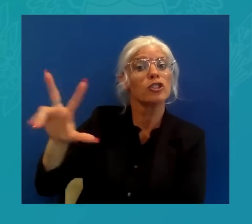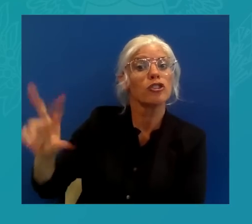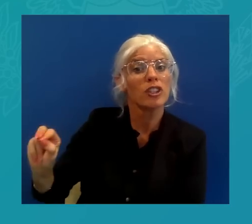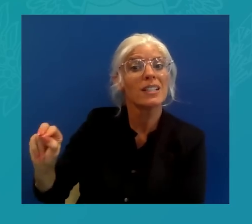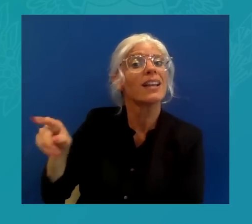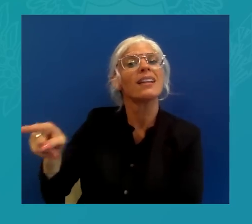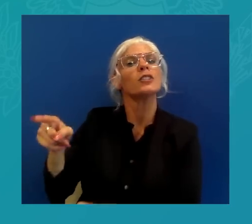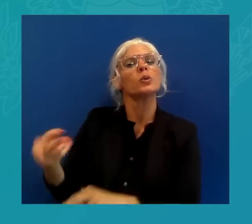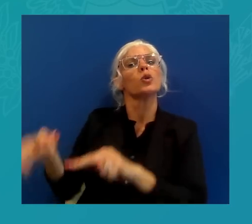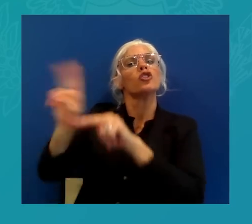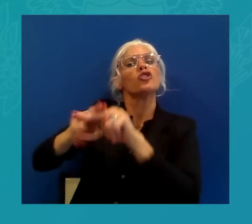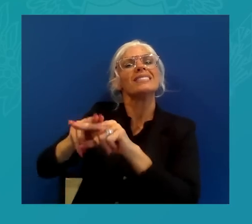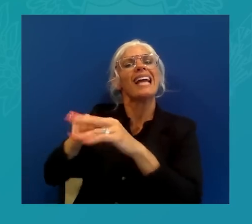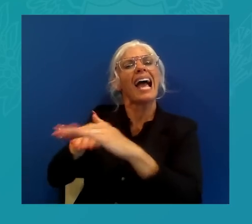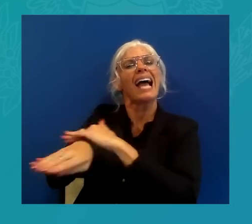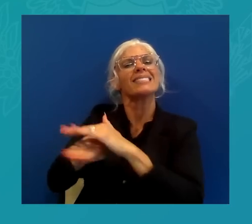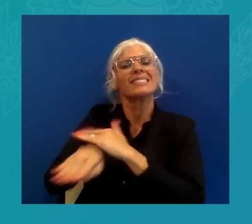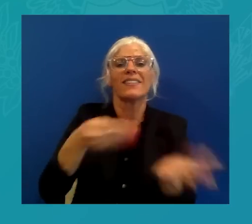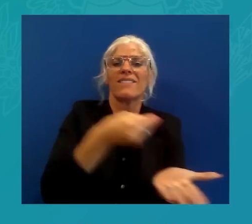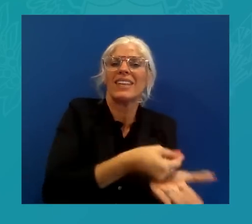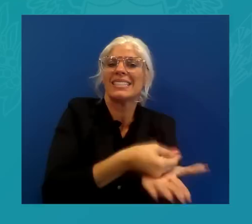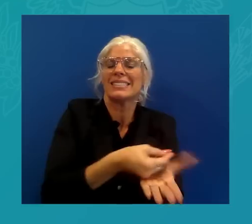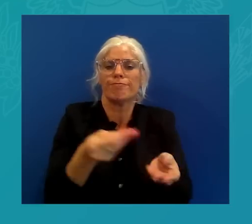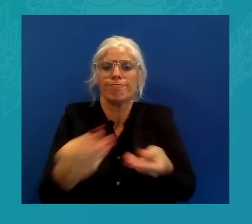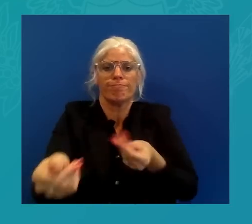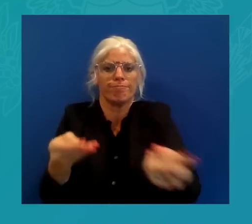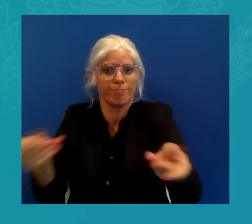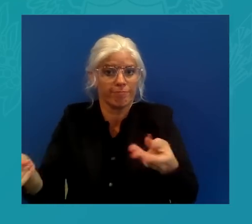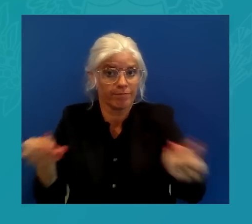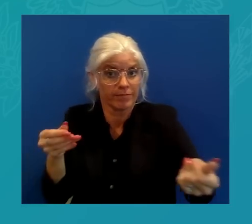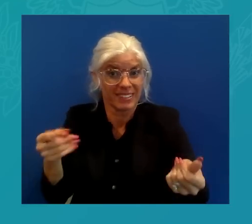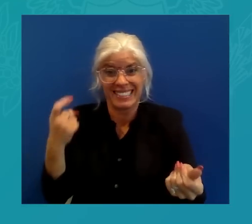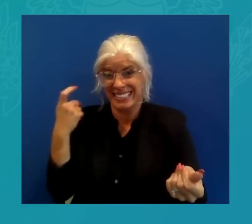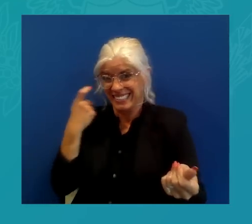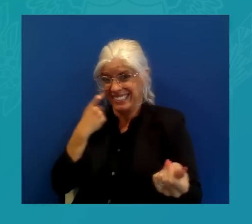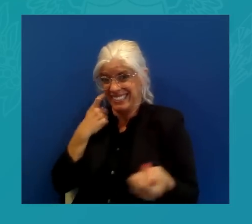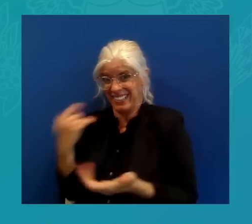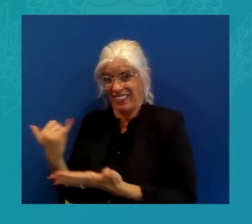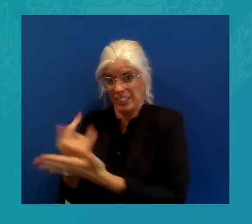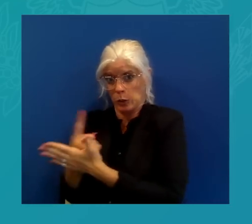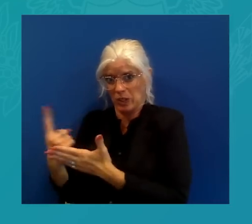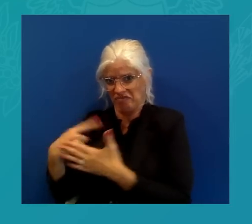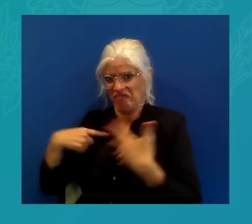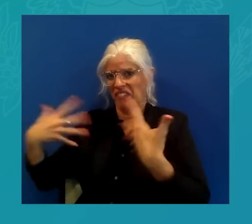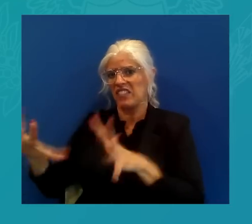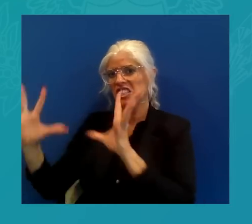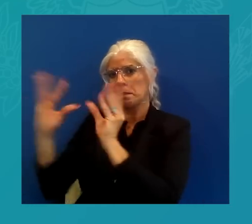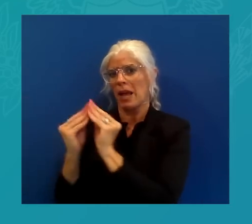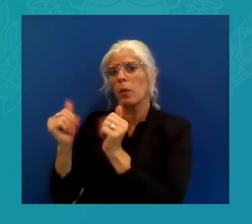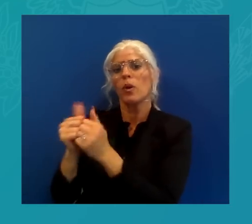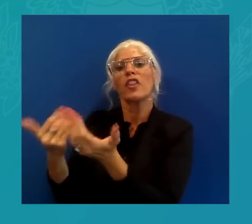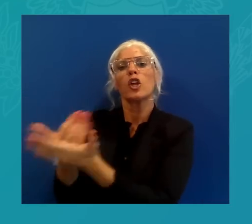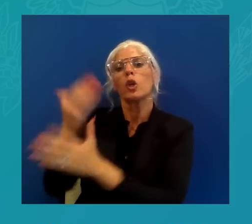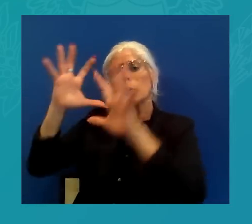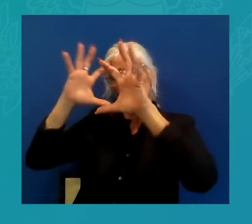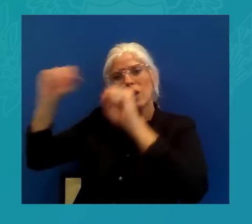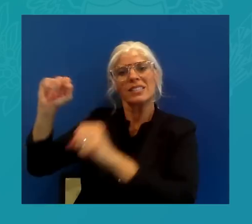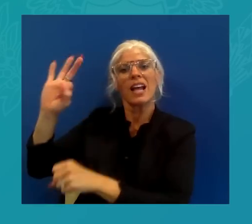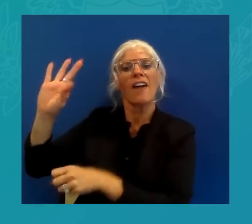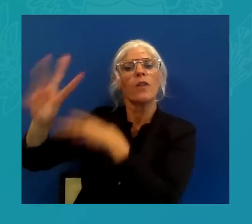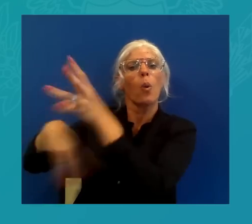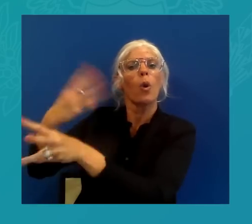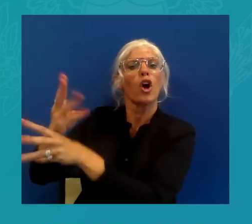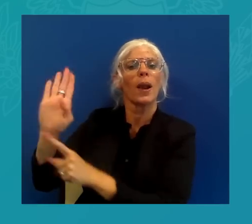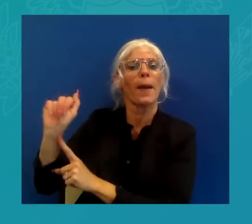development financing. To that end, earlier this week, I met with the new president of the World Bank,